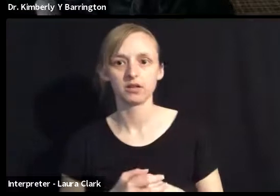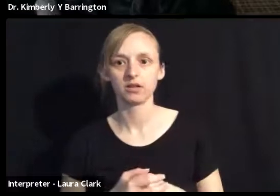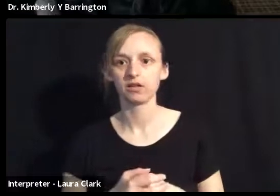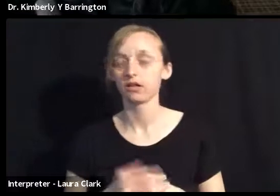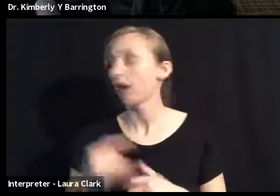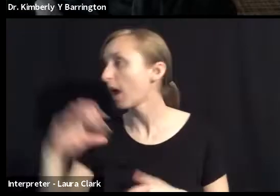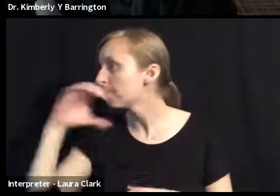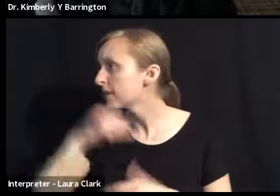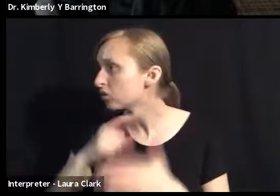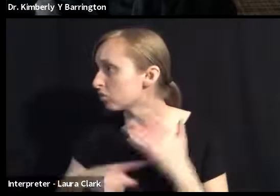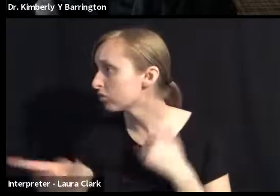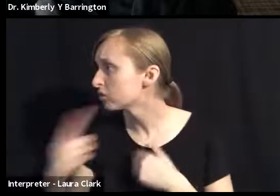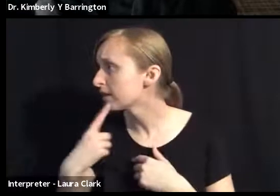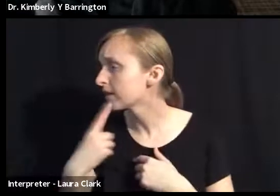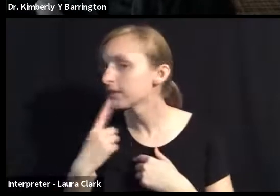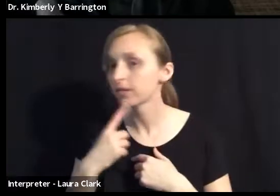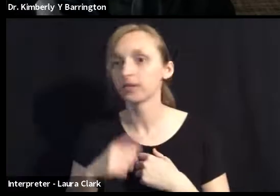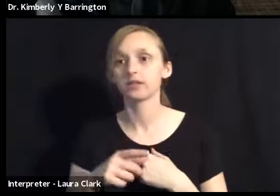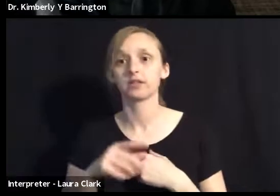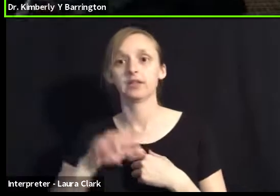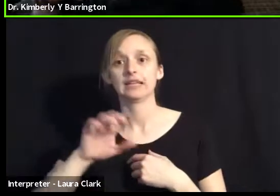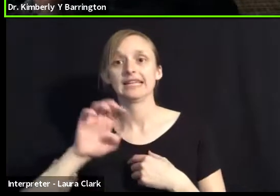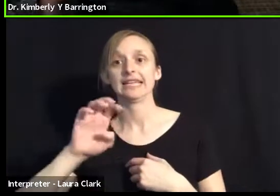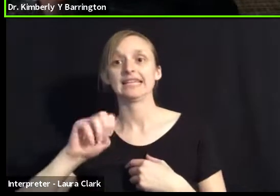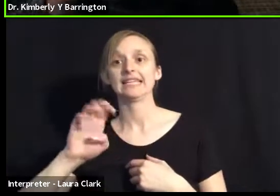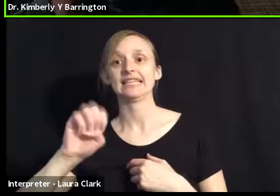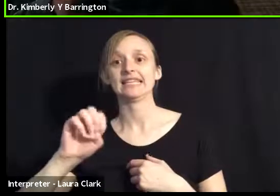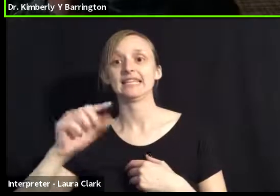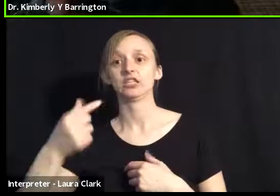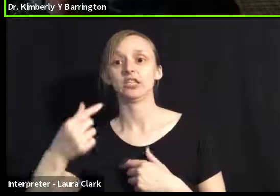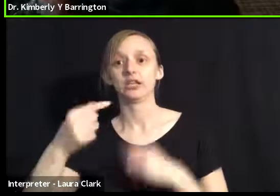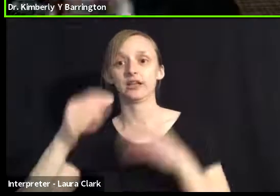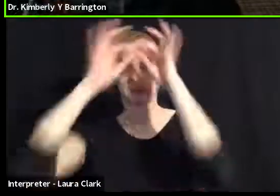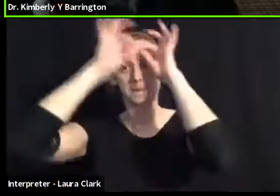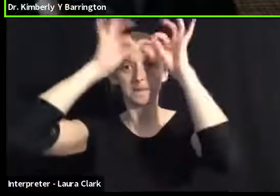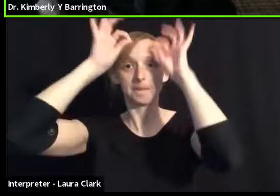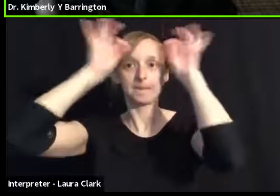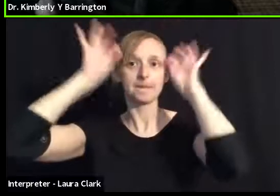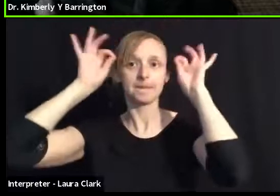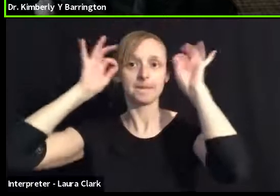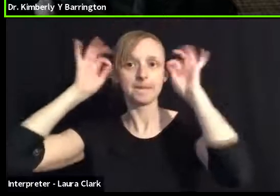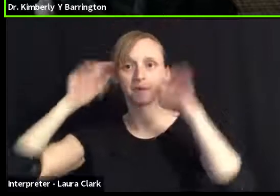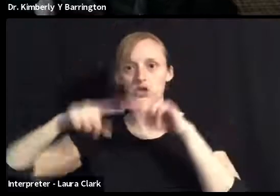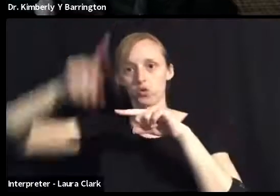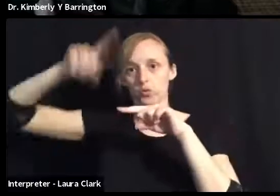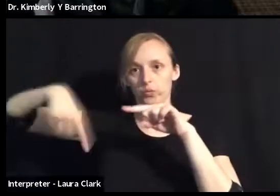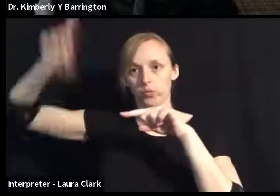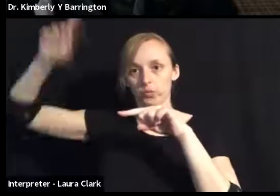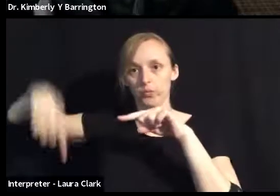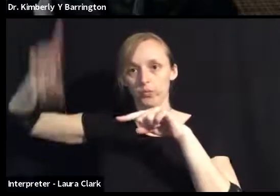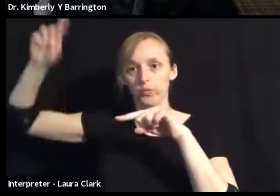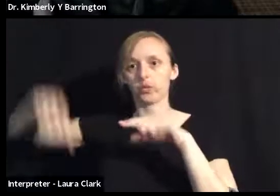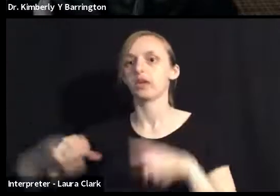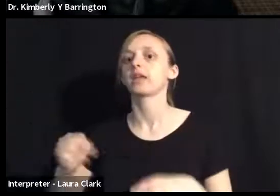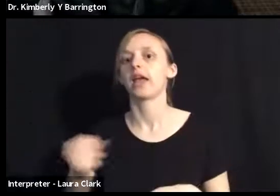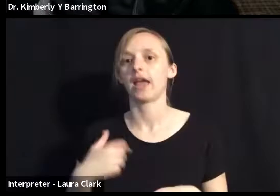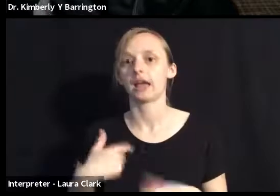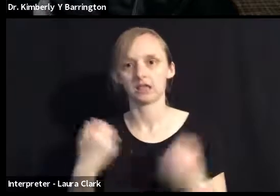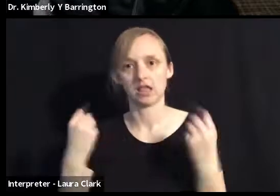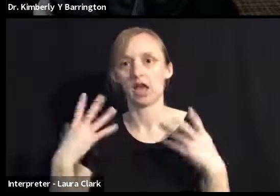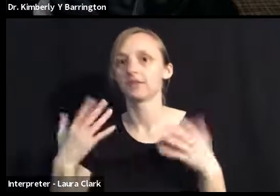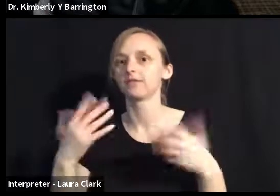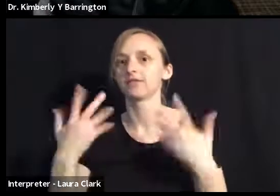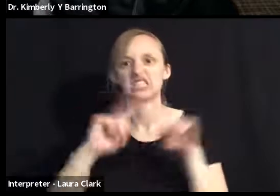say? I said they do an EEG where they put all the electrodes. Yes, they did a lot. I went through several machines